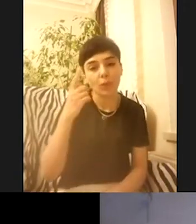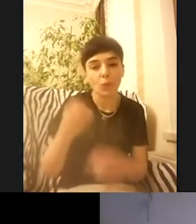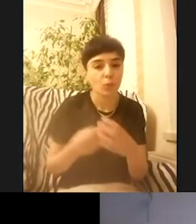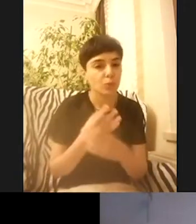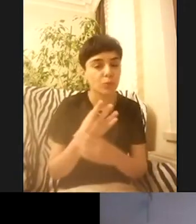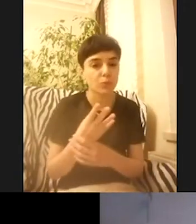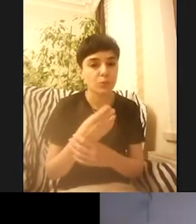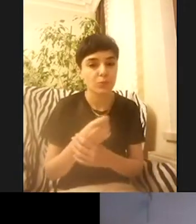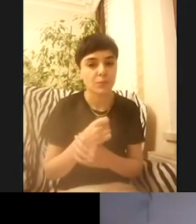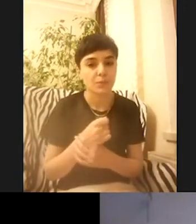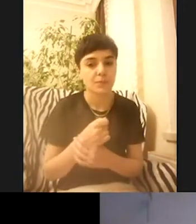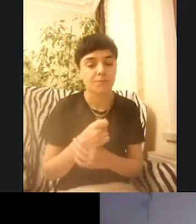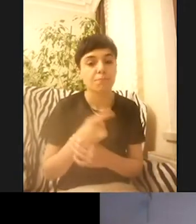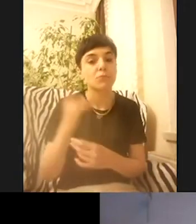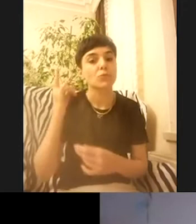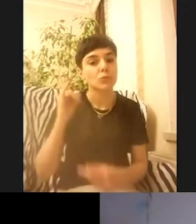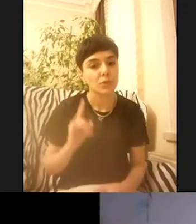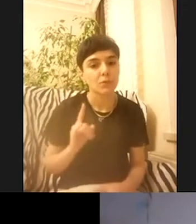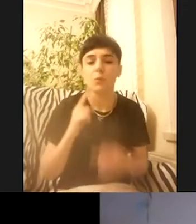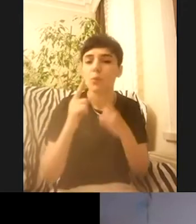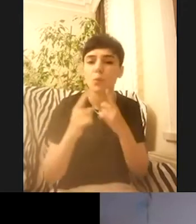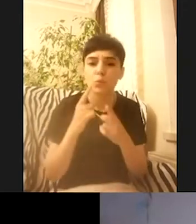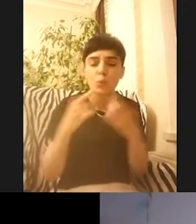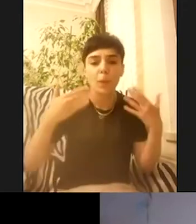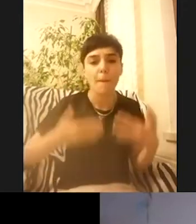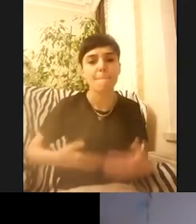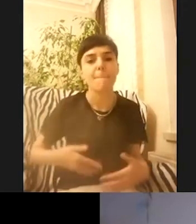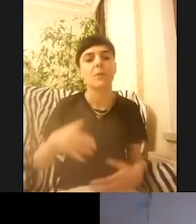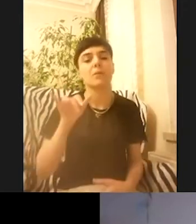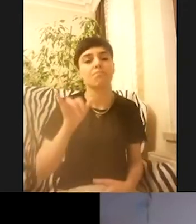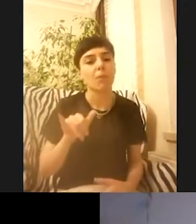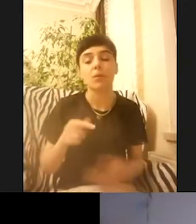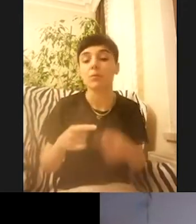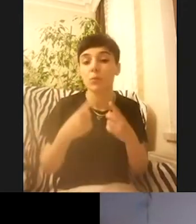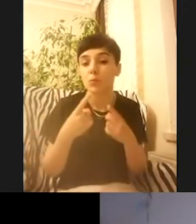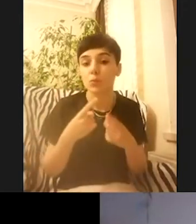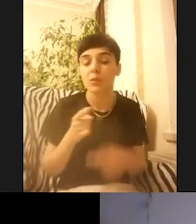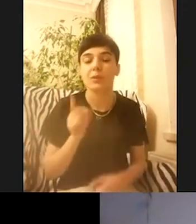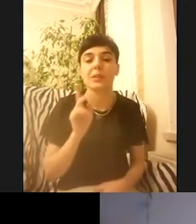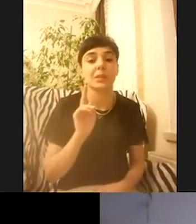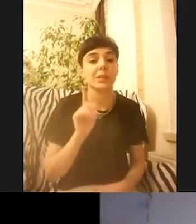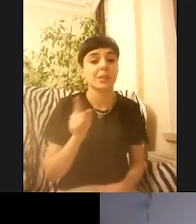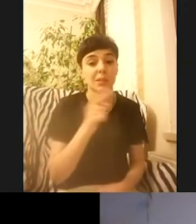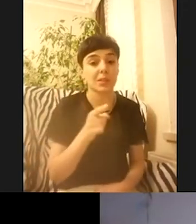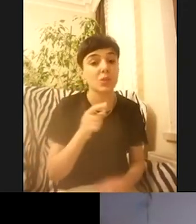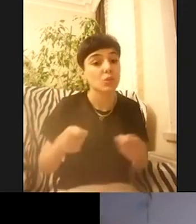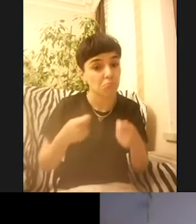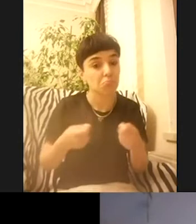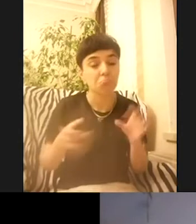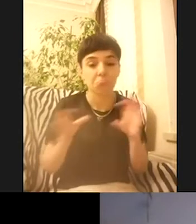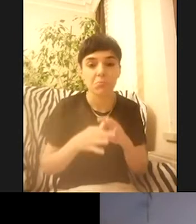body, which really applies also to your practice. Do you want to start with an